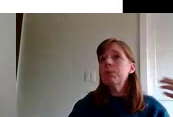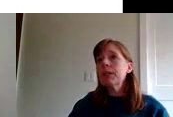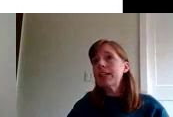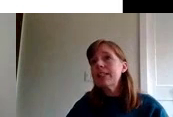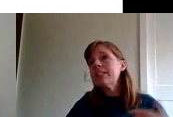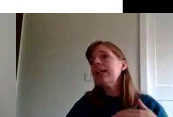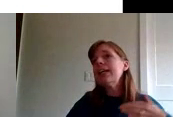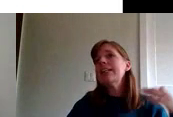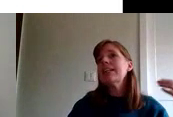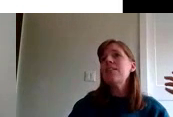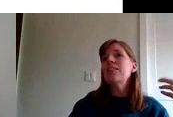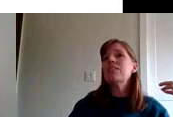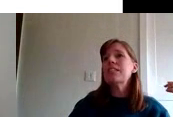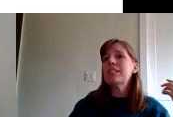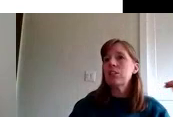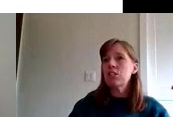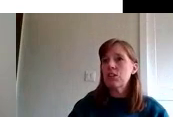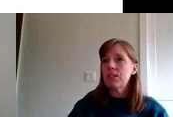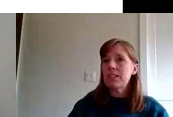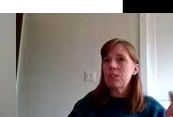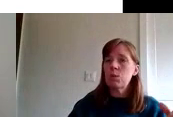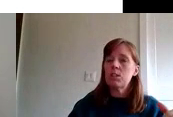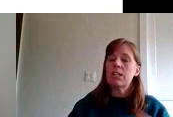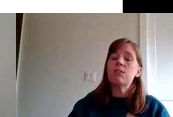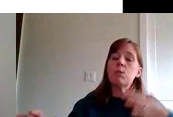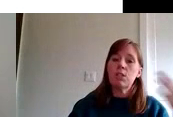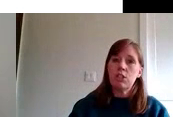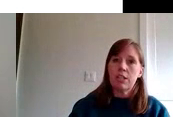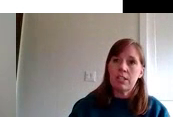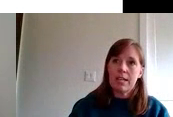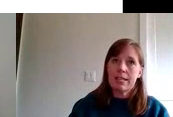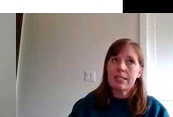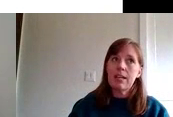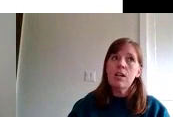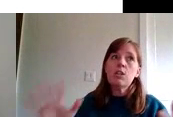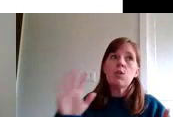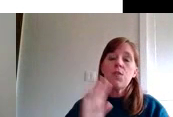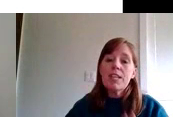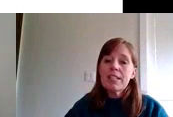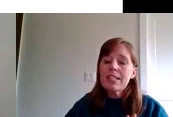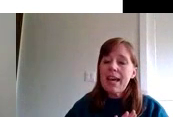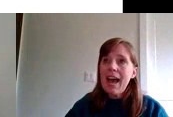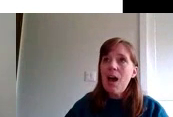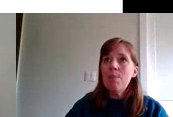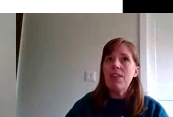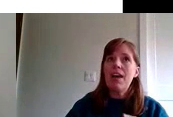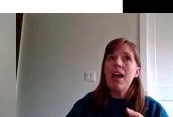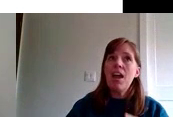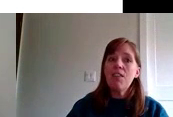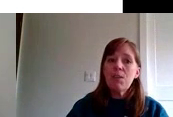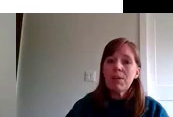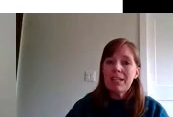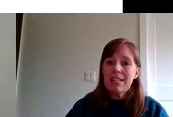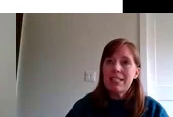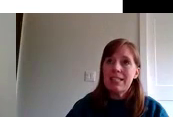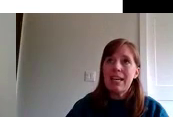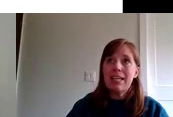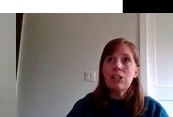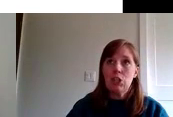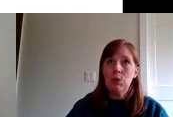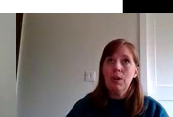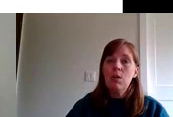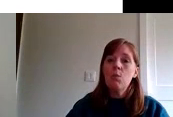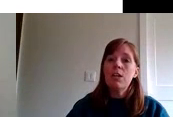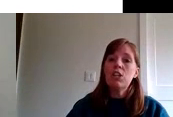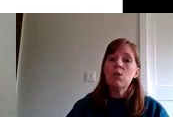issues, duplicate slides, and then there's the intelligent services, which gives you suggested text. So this is a habit that everybody needs